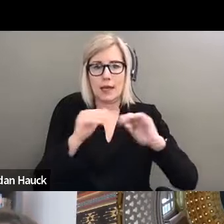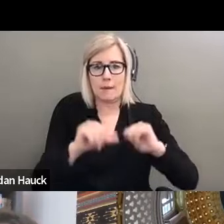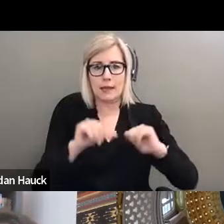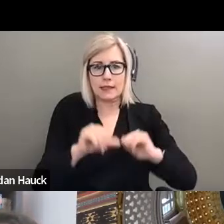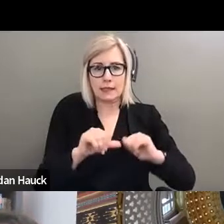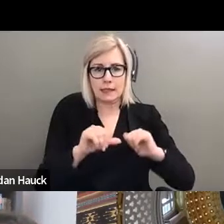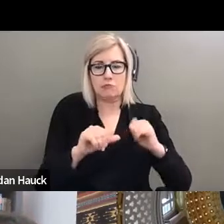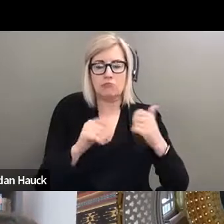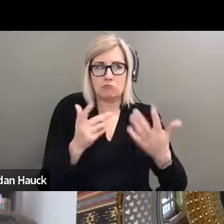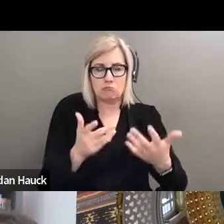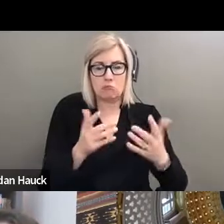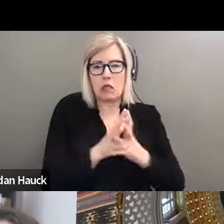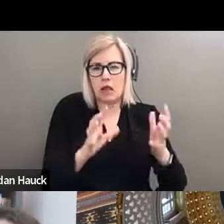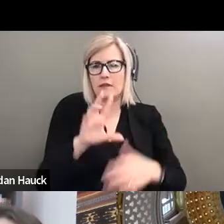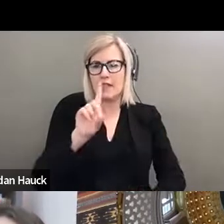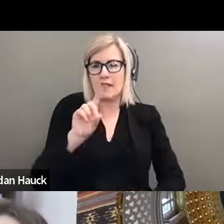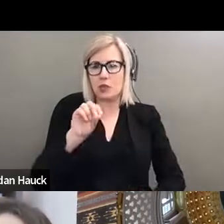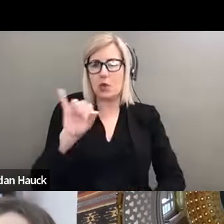lot of what the Department of Justice